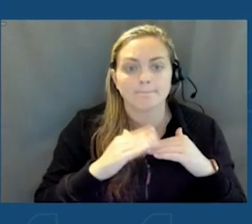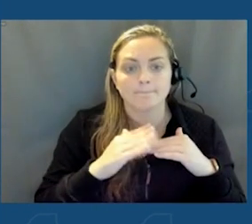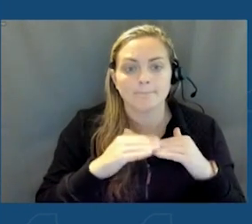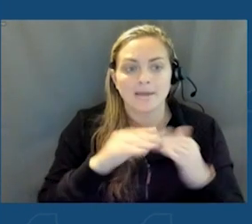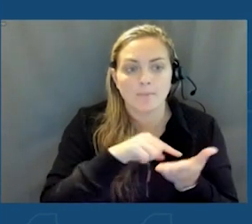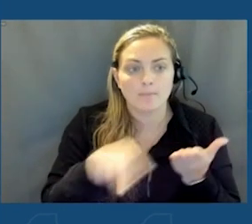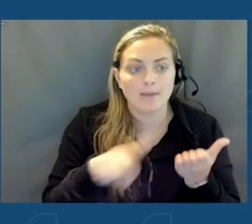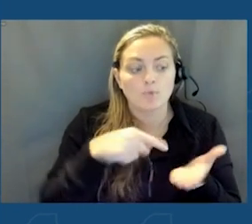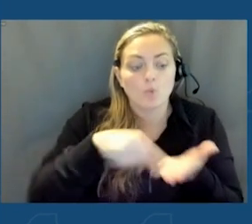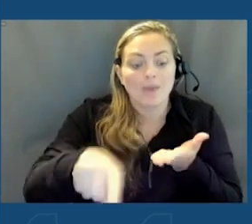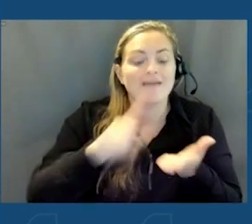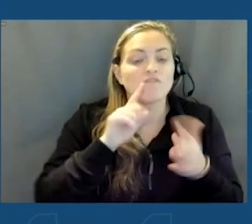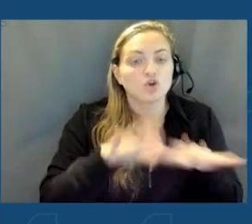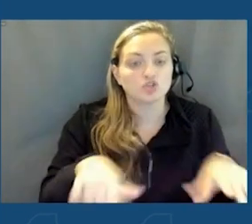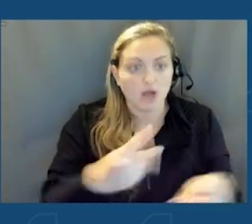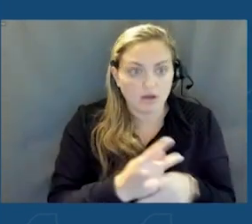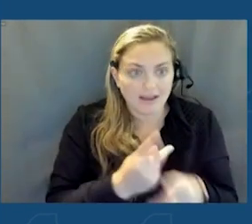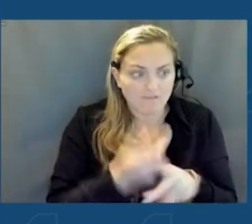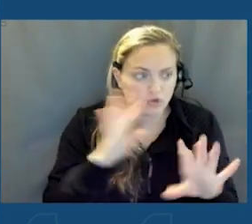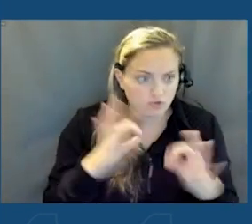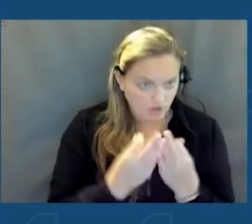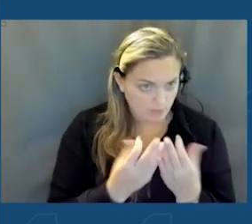for the child care for their family.